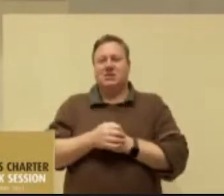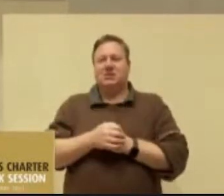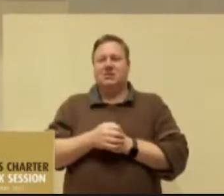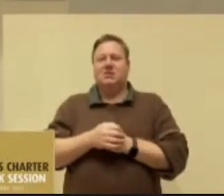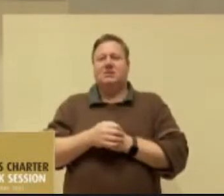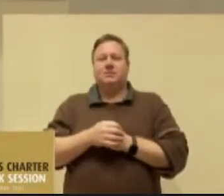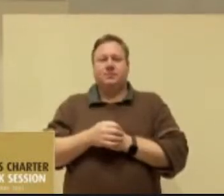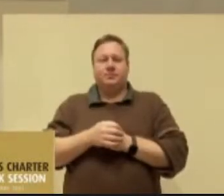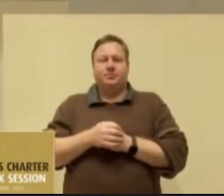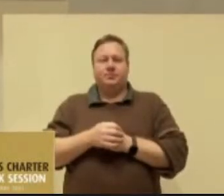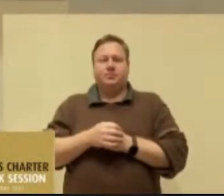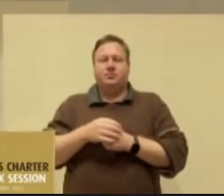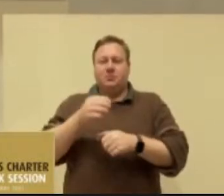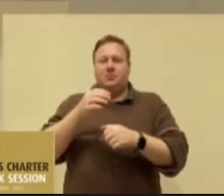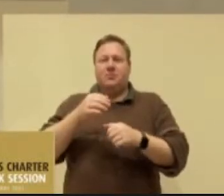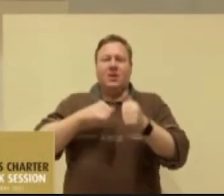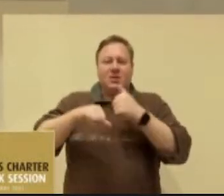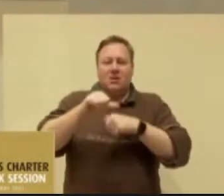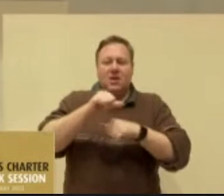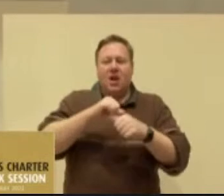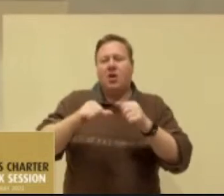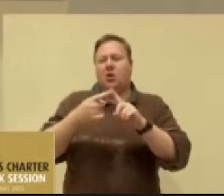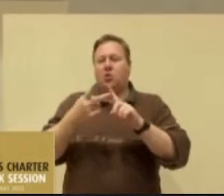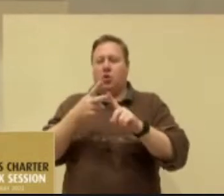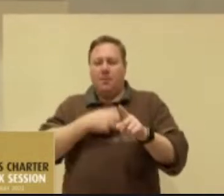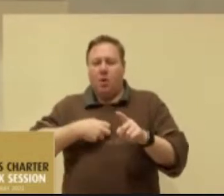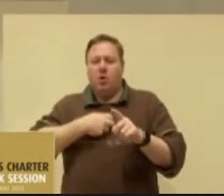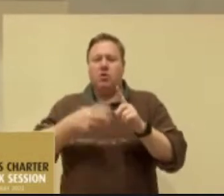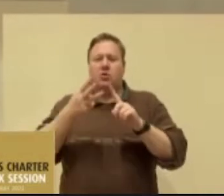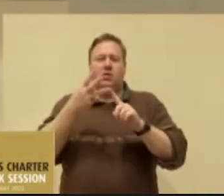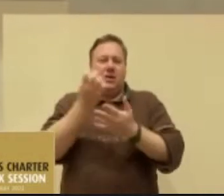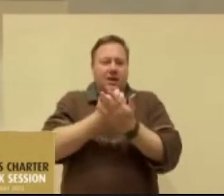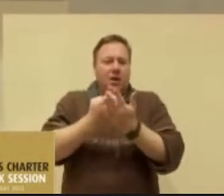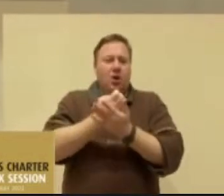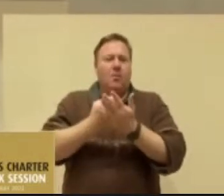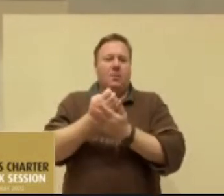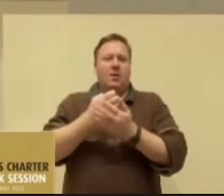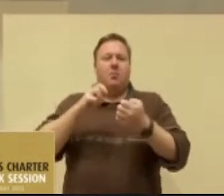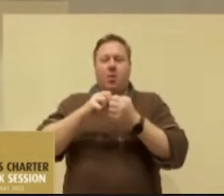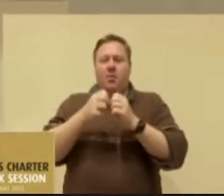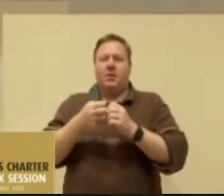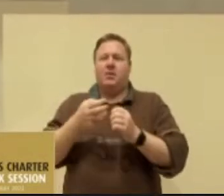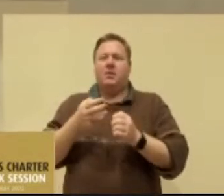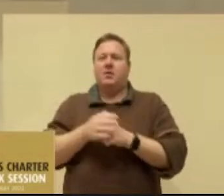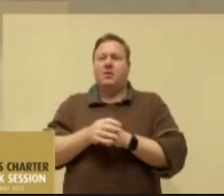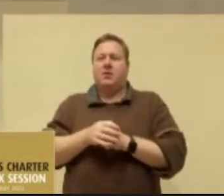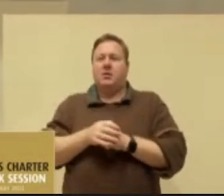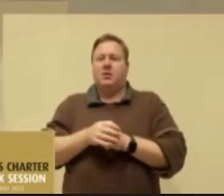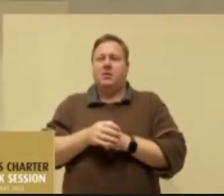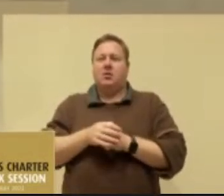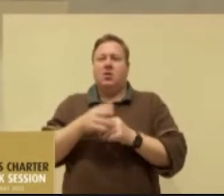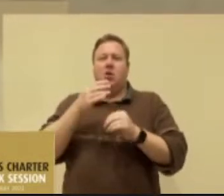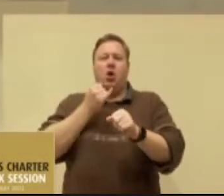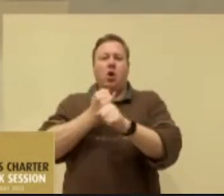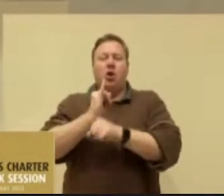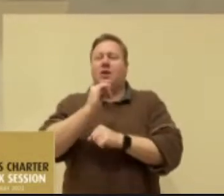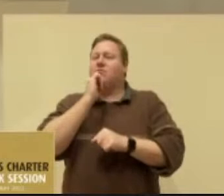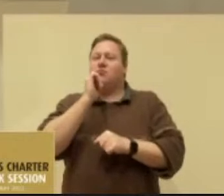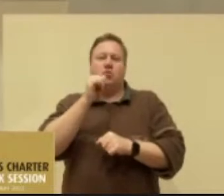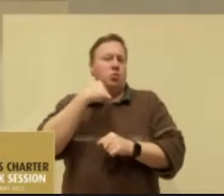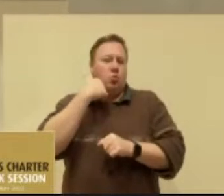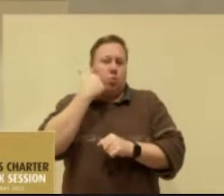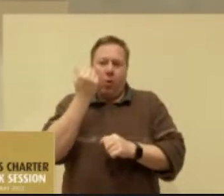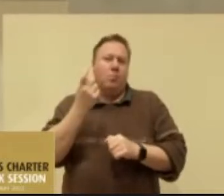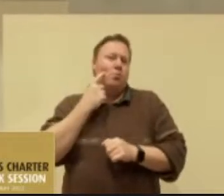social psychological emotional and economic consequences of early unintended pregnancies